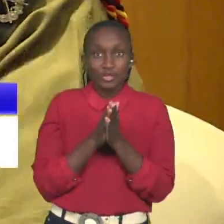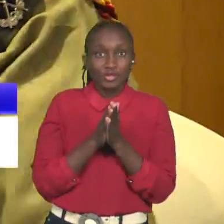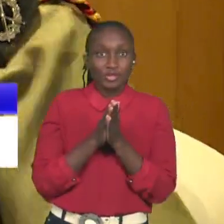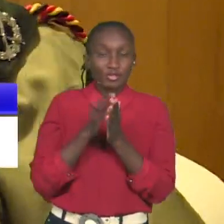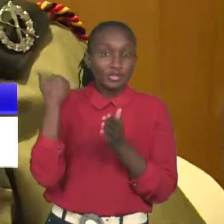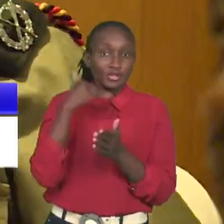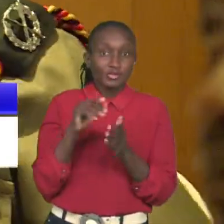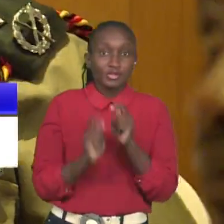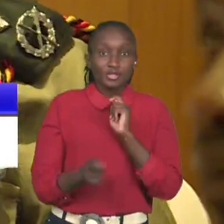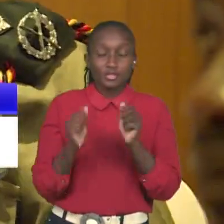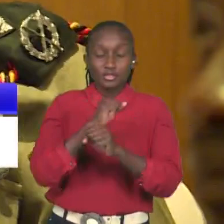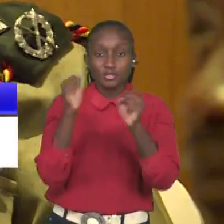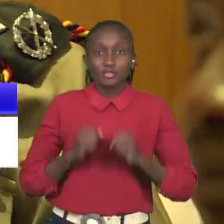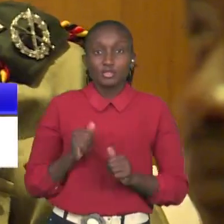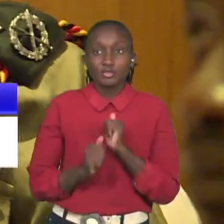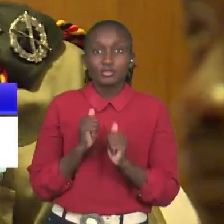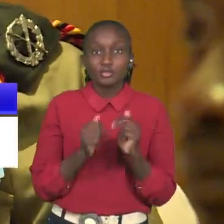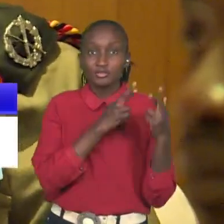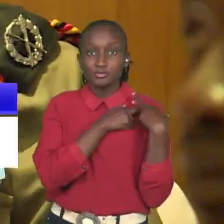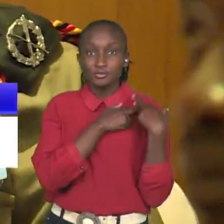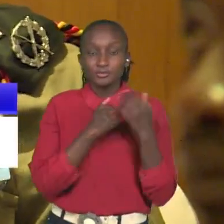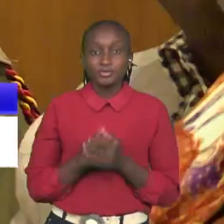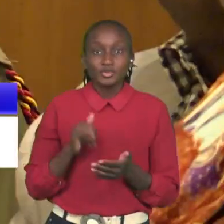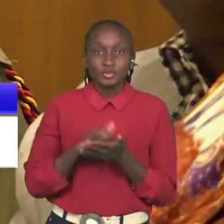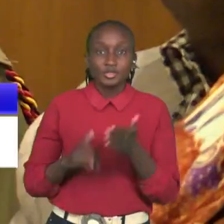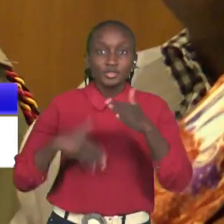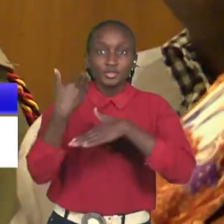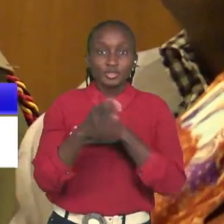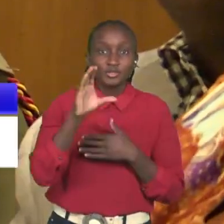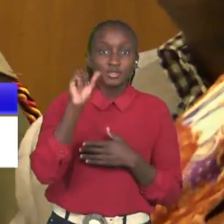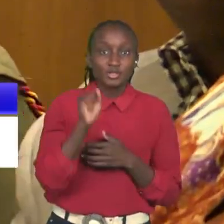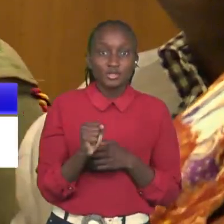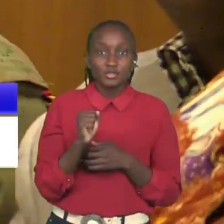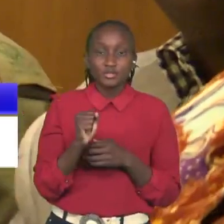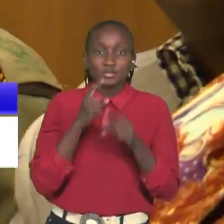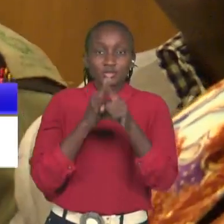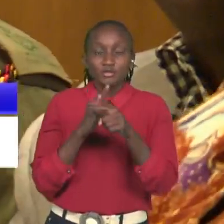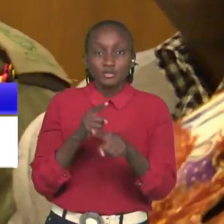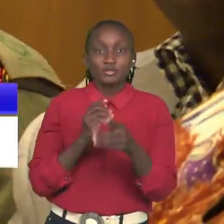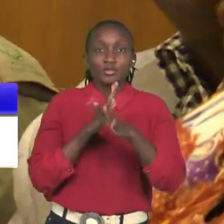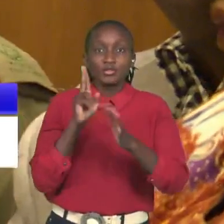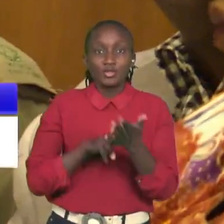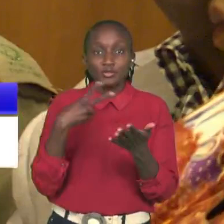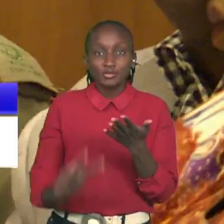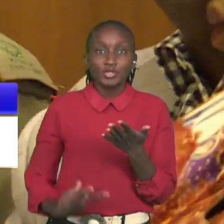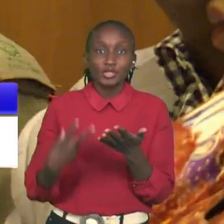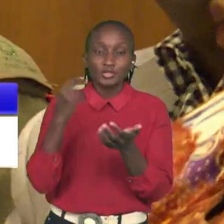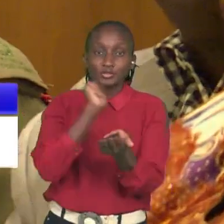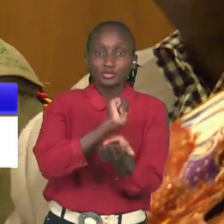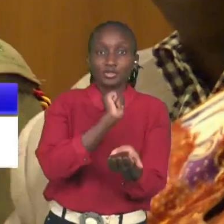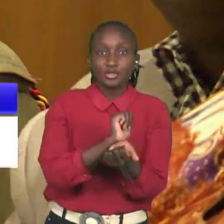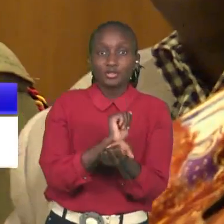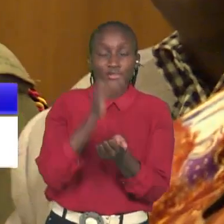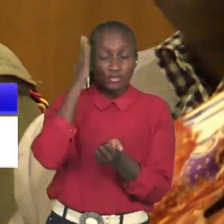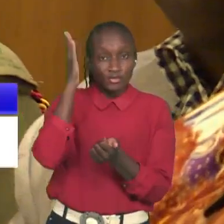justice system should play a major role. This comes even after CS criticized judiciary over failure to convict known drug traffickers